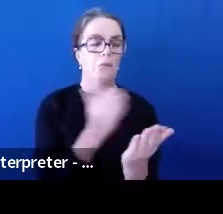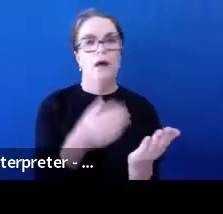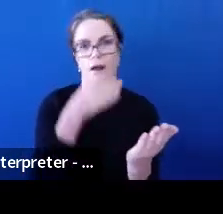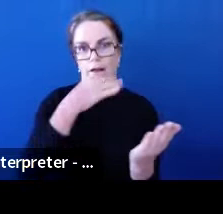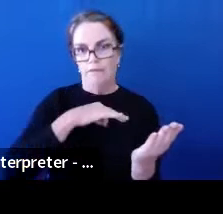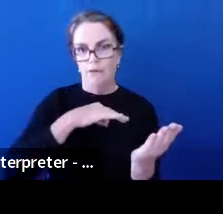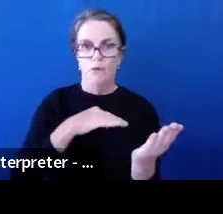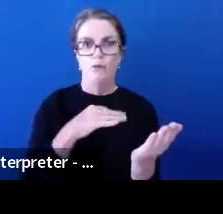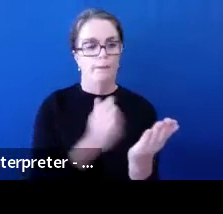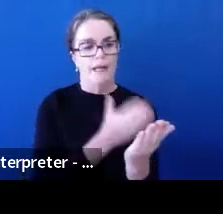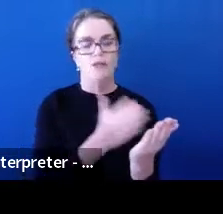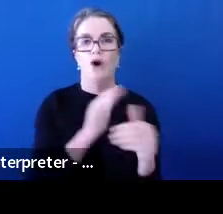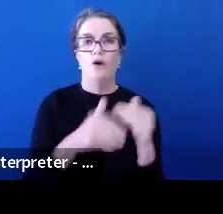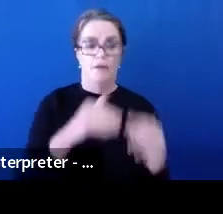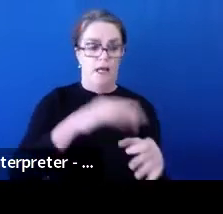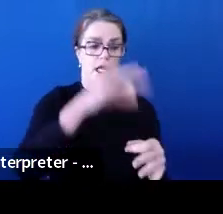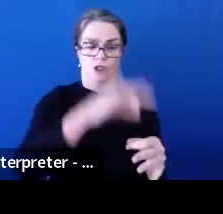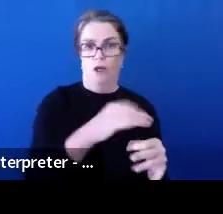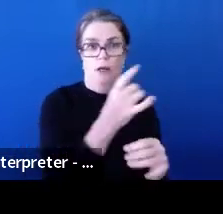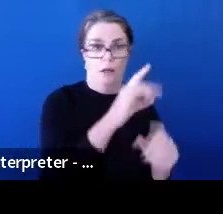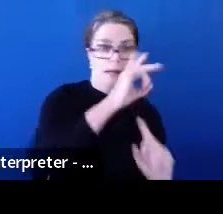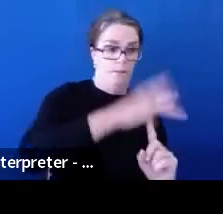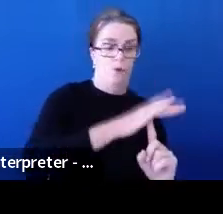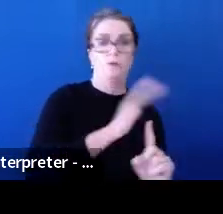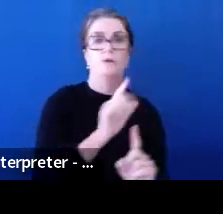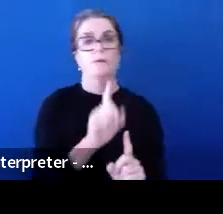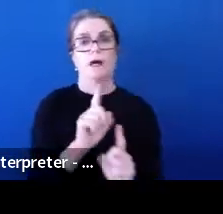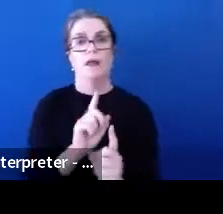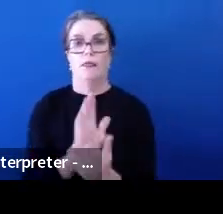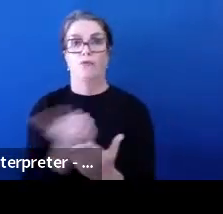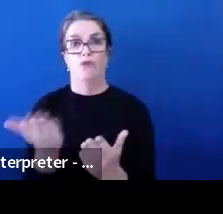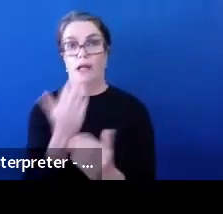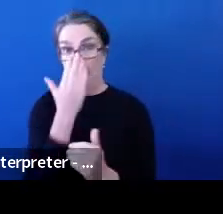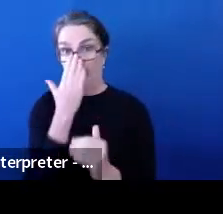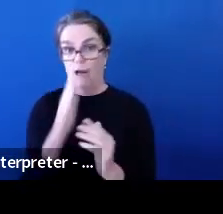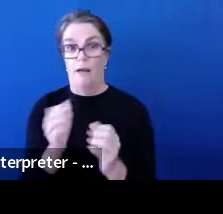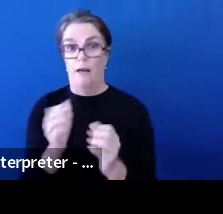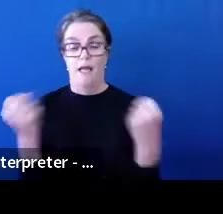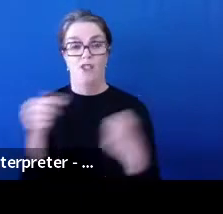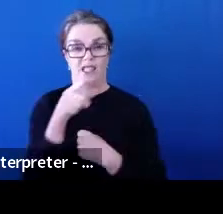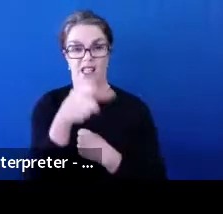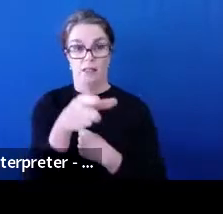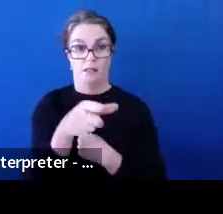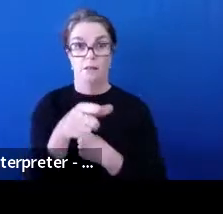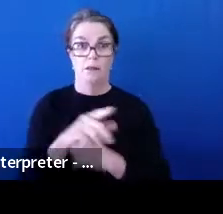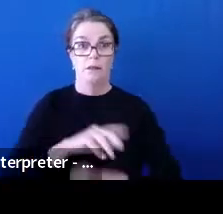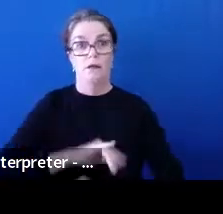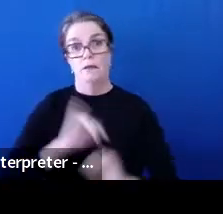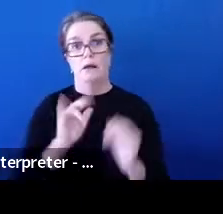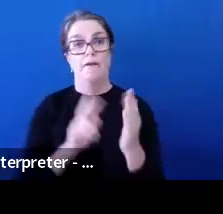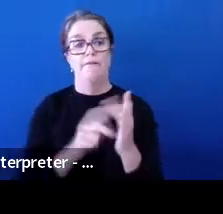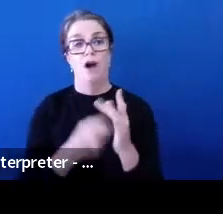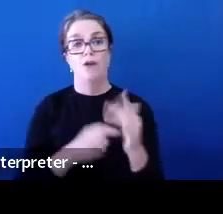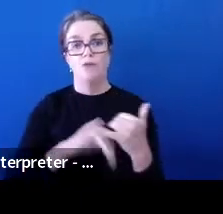important. Next page, the real front page, headline, virus death hotspots in cities'